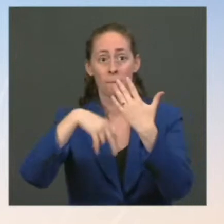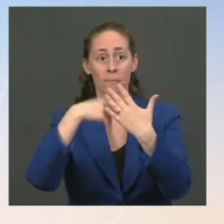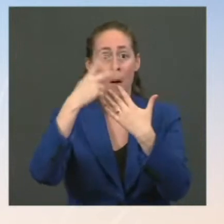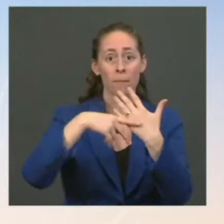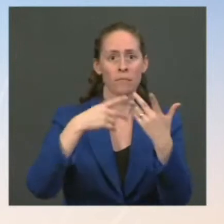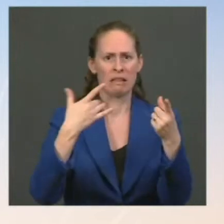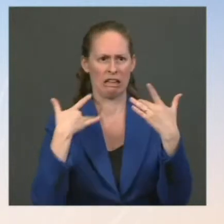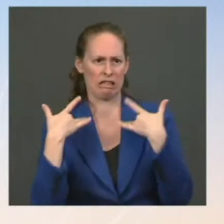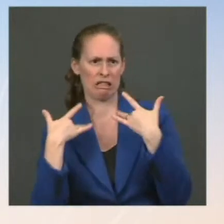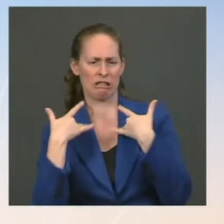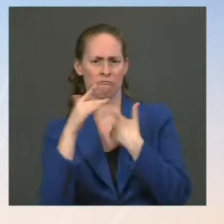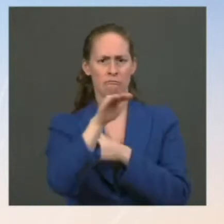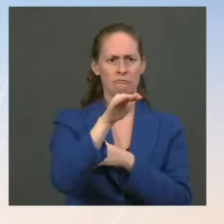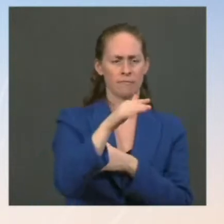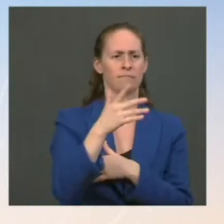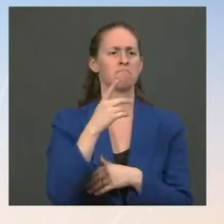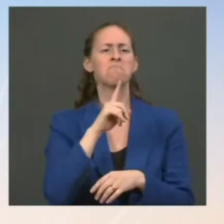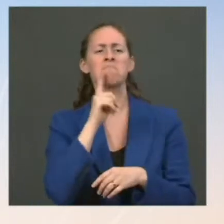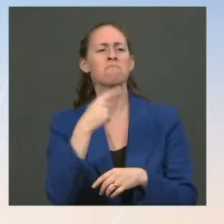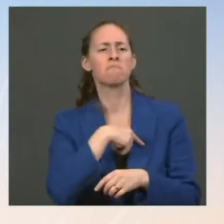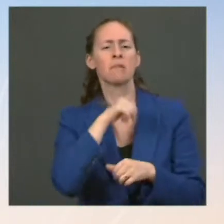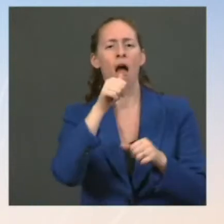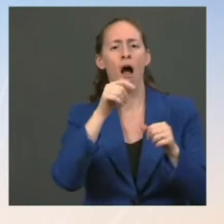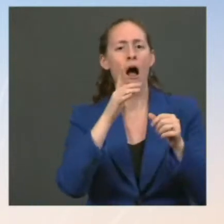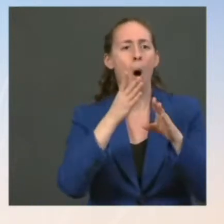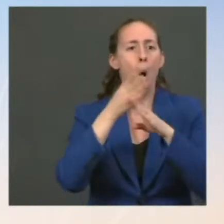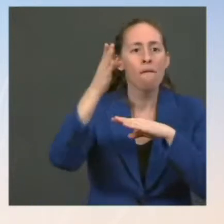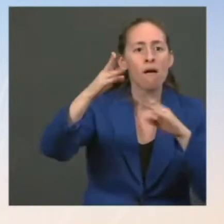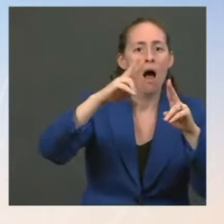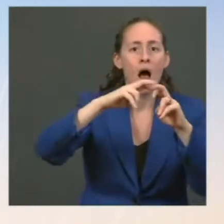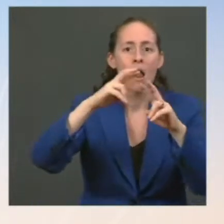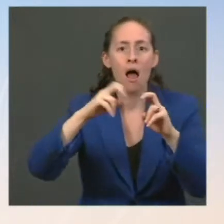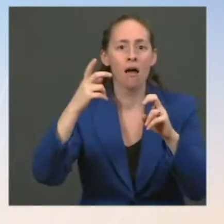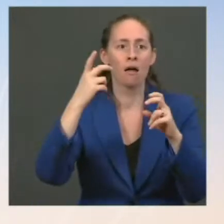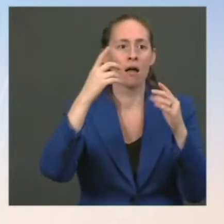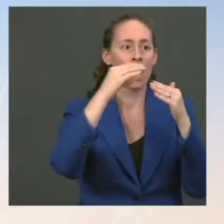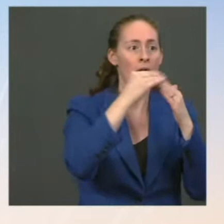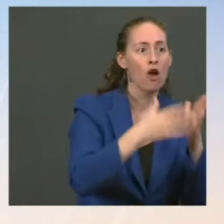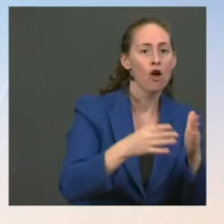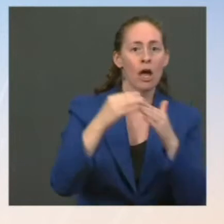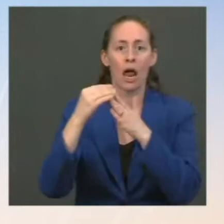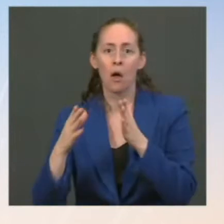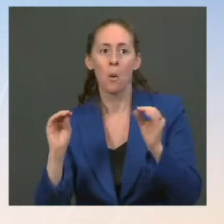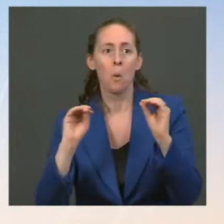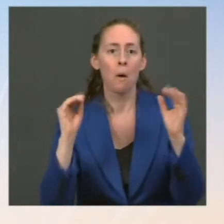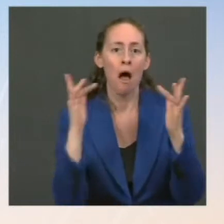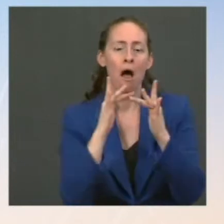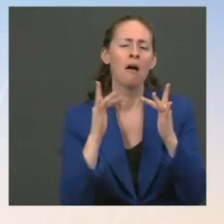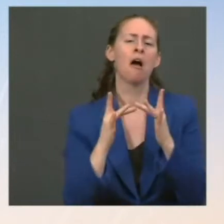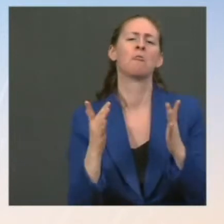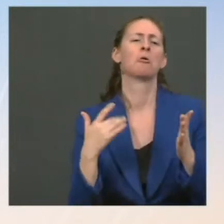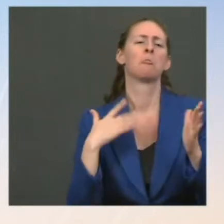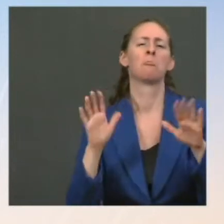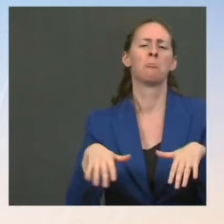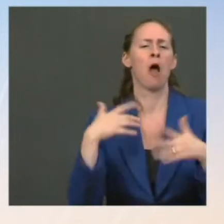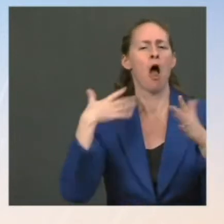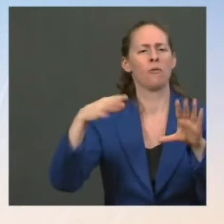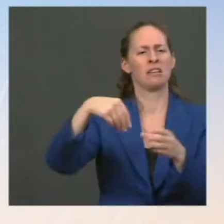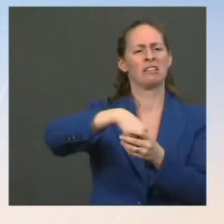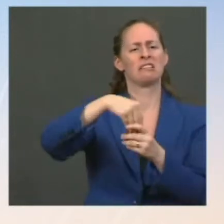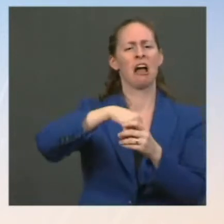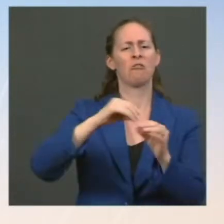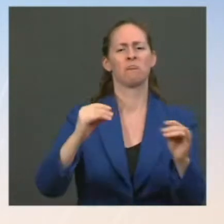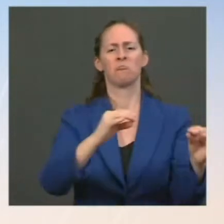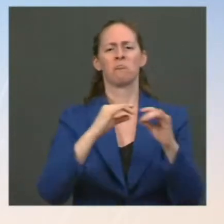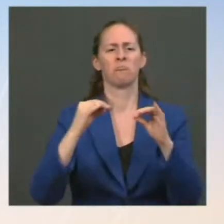but I wouldn't overread into a leader-to-leader call in that particular regard. We have high-level engagement from the State Department, Defense Department,